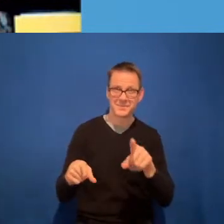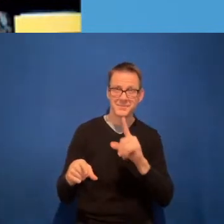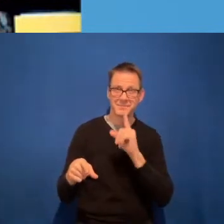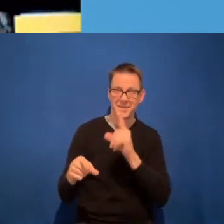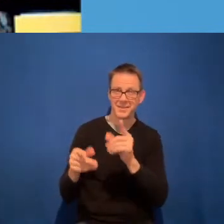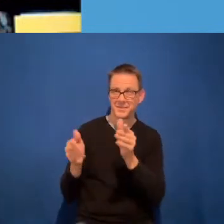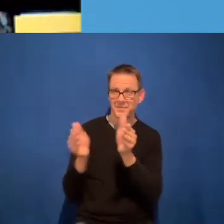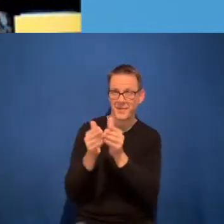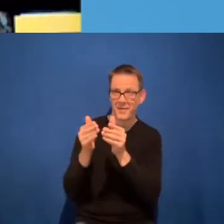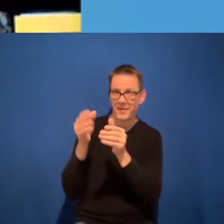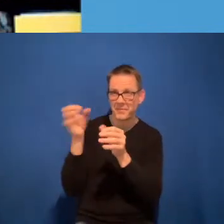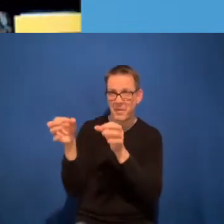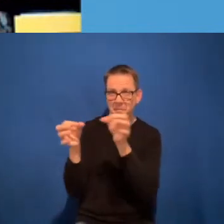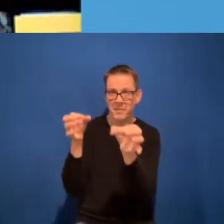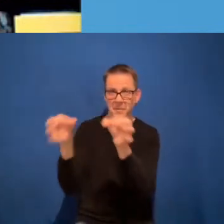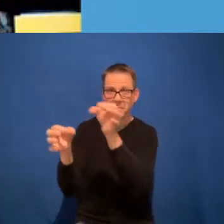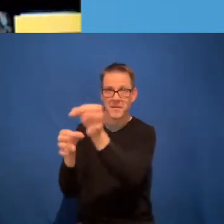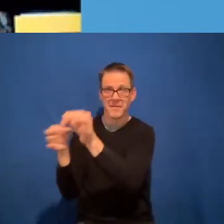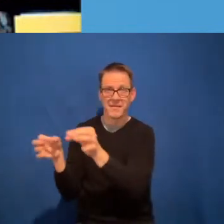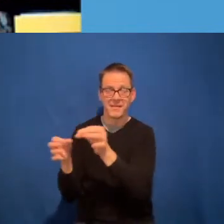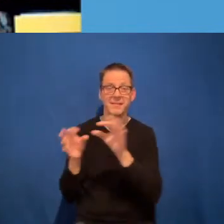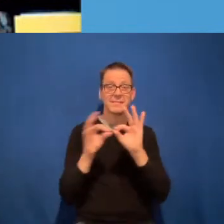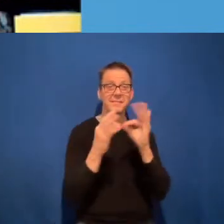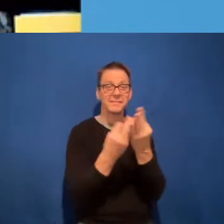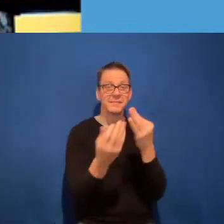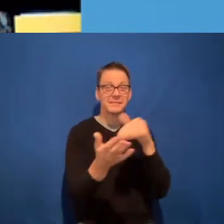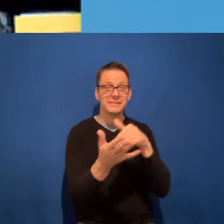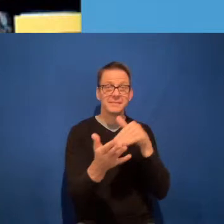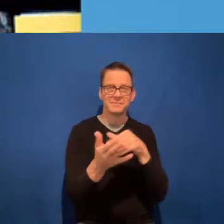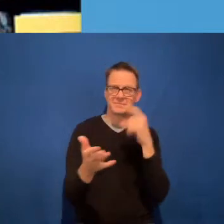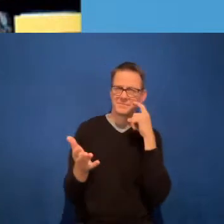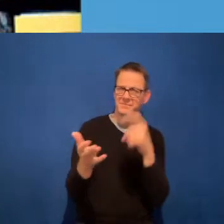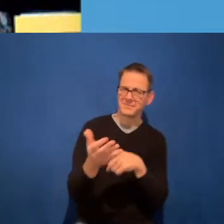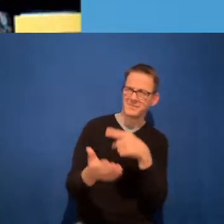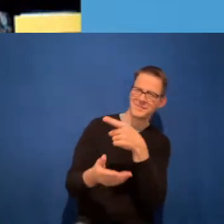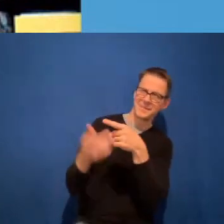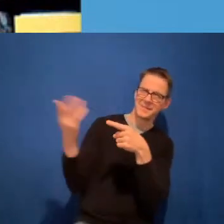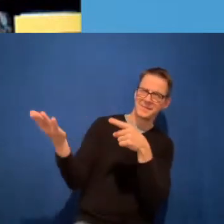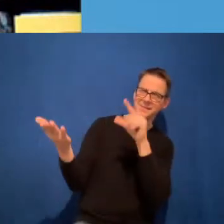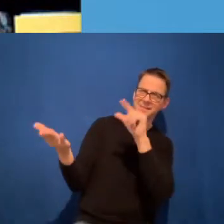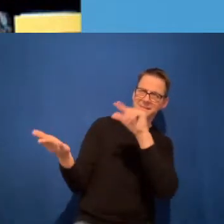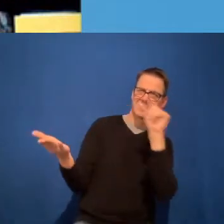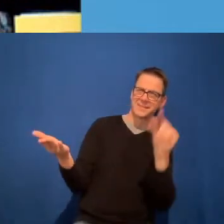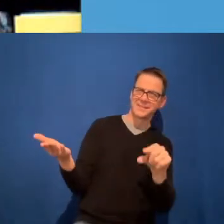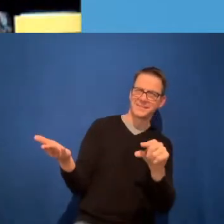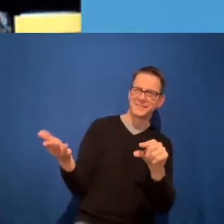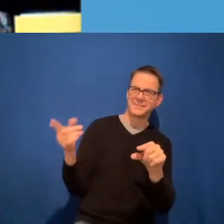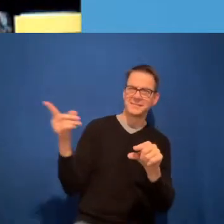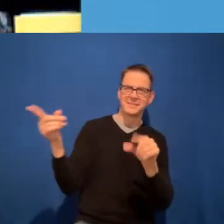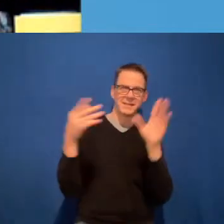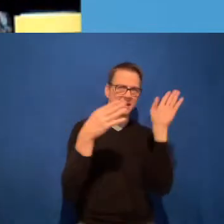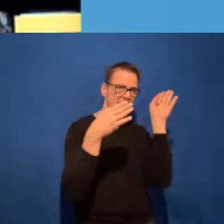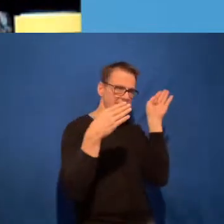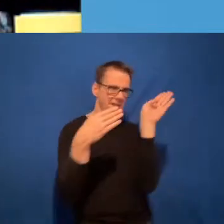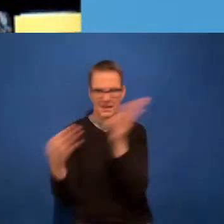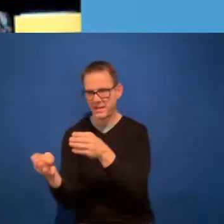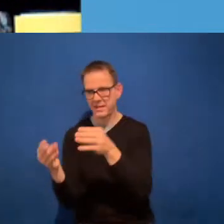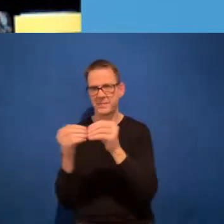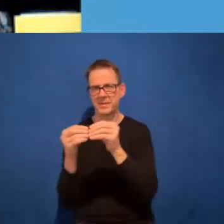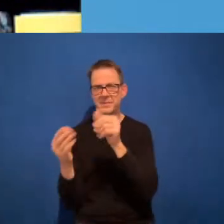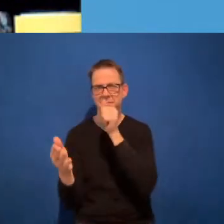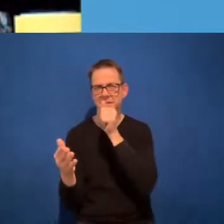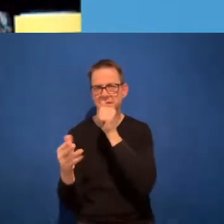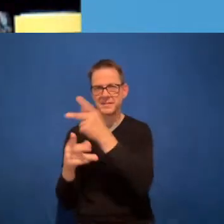as a family doc myself, that the government is trying to move towards more privatized healthcare and less public funding for public